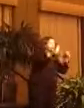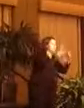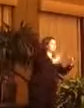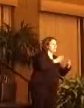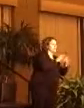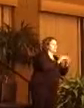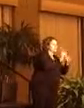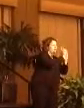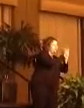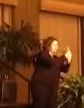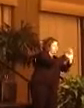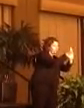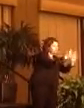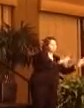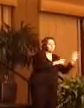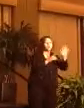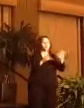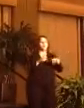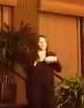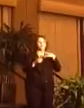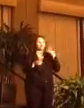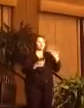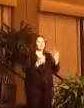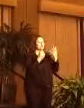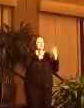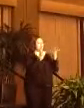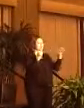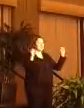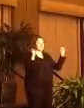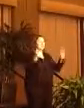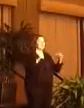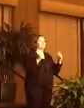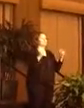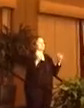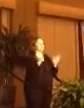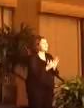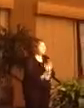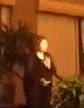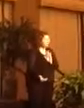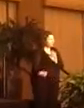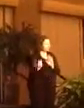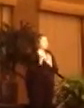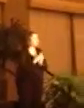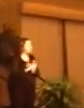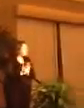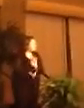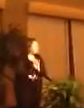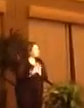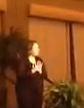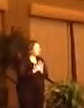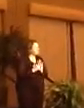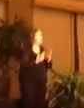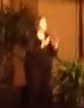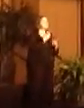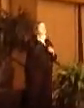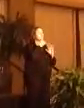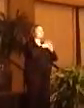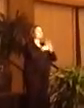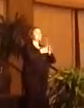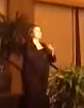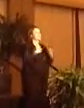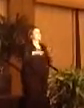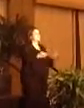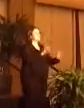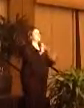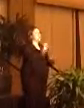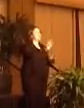bit. But coming out is this ongoing process. And if you think about it, like when you walk down the street and you